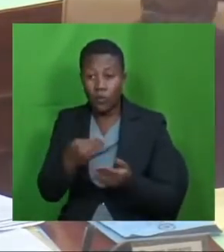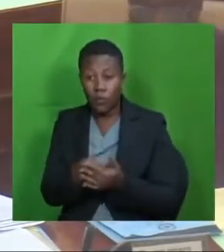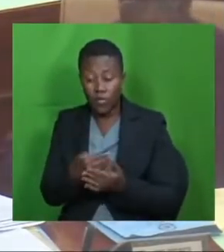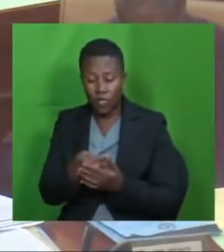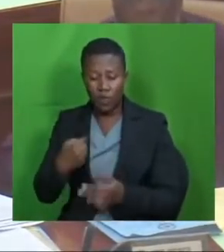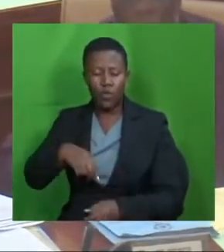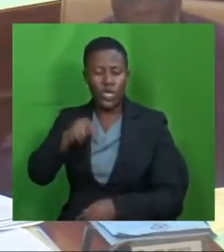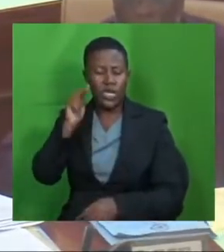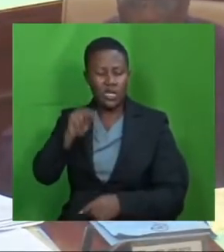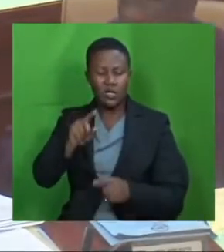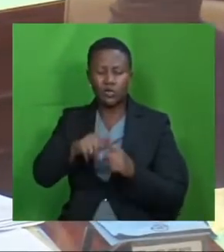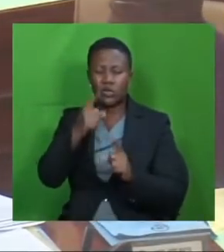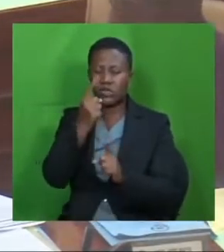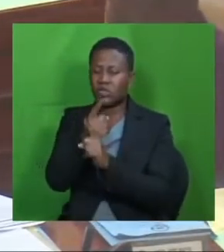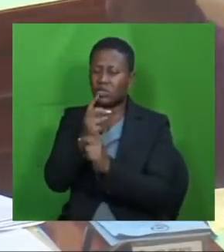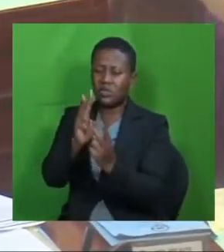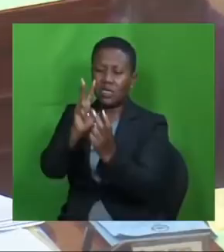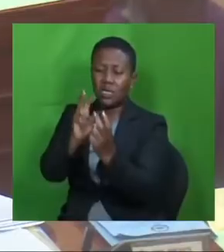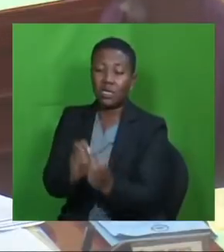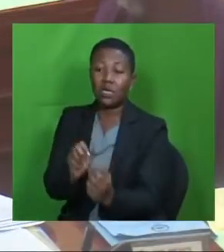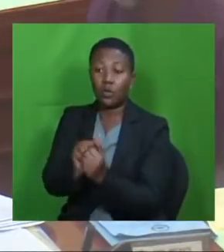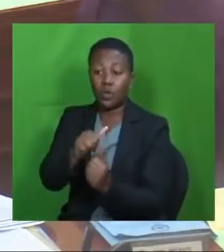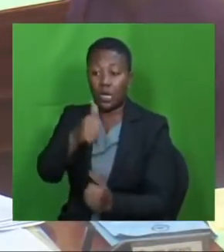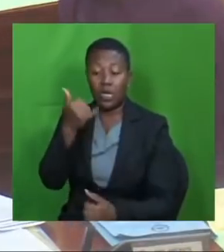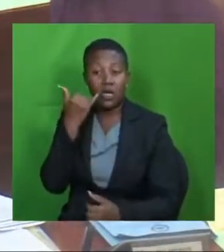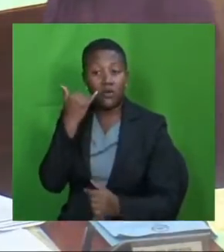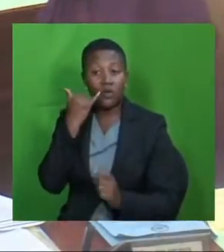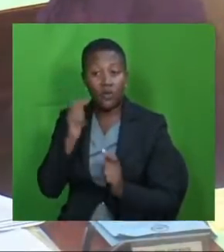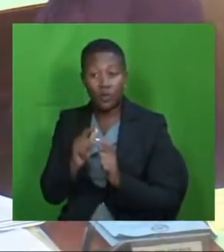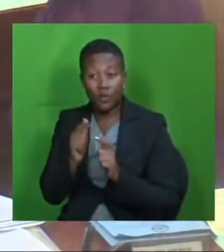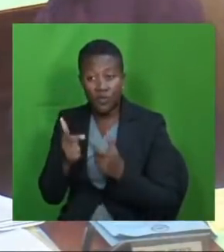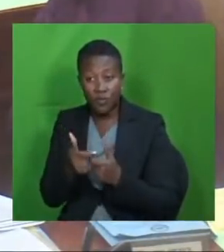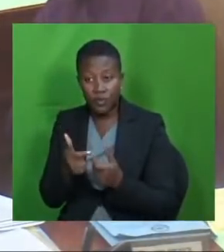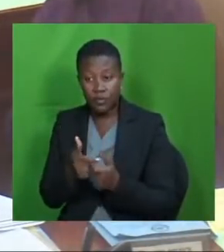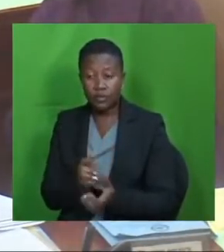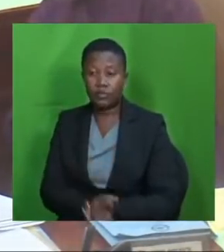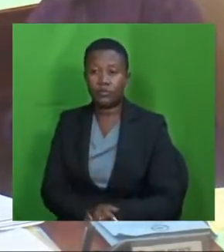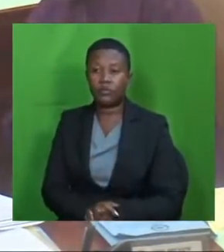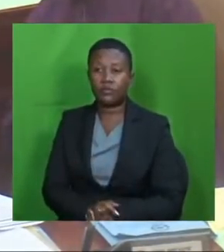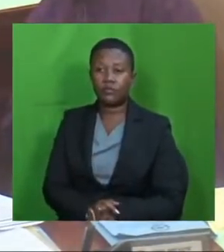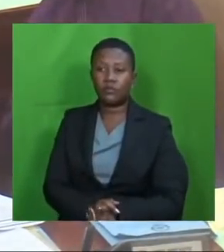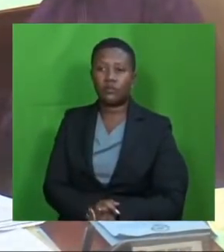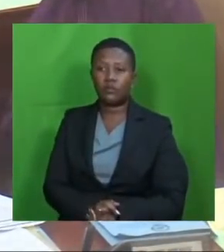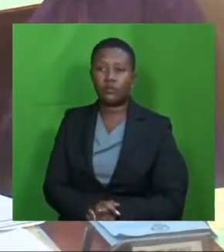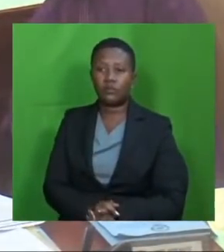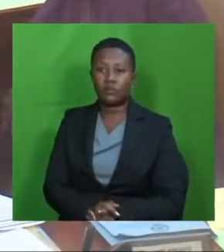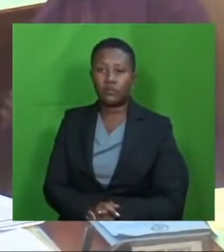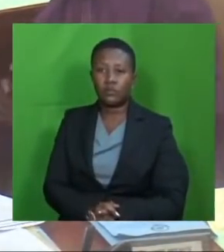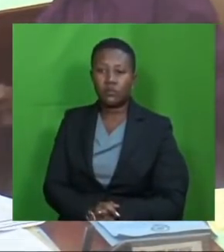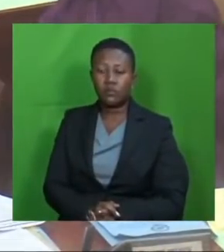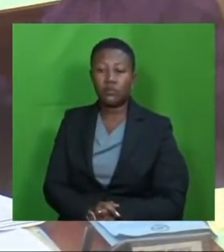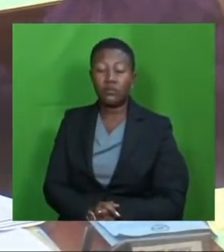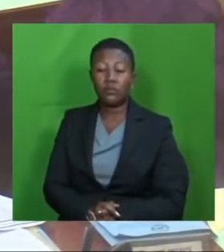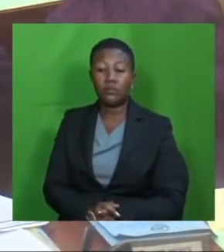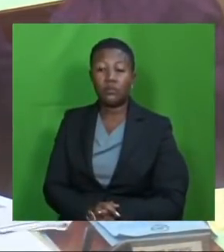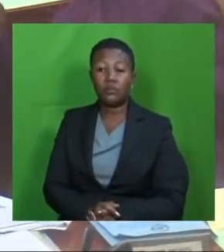engage them. But I understand that there are other fintech institutions. Therefore, Mr. Speaker,